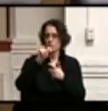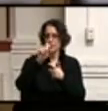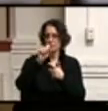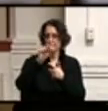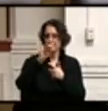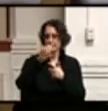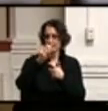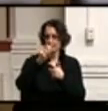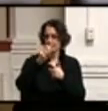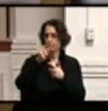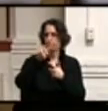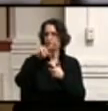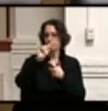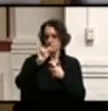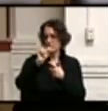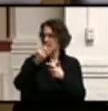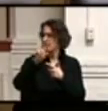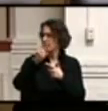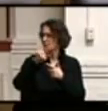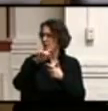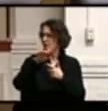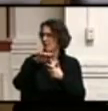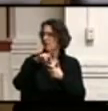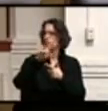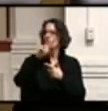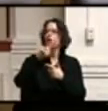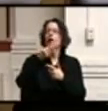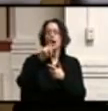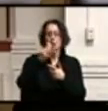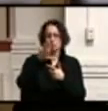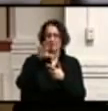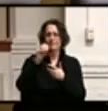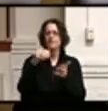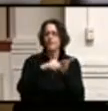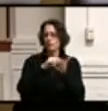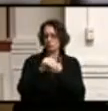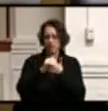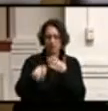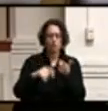$152,200, a bid from Renault Brothers of Vernon, Vermont, in the amount of